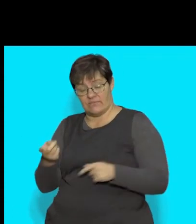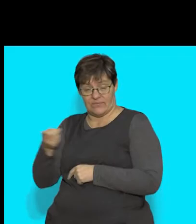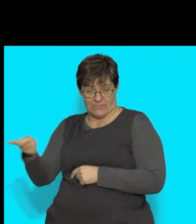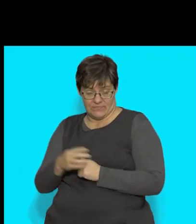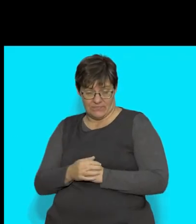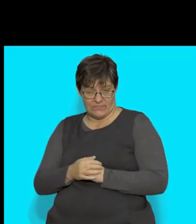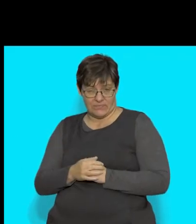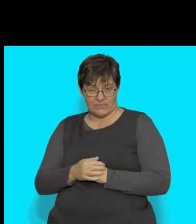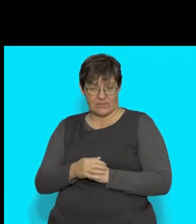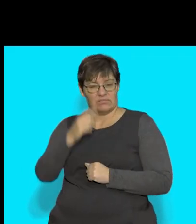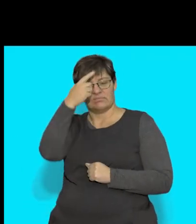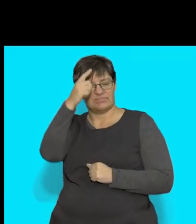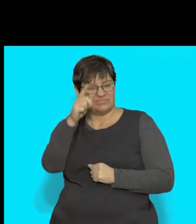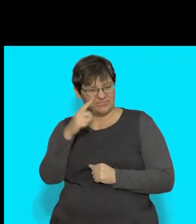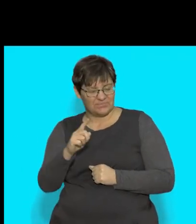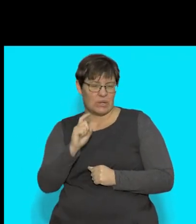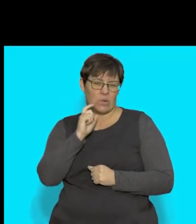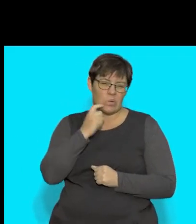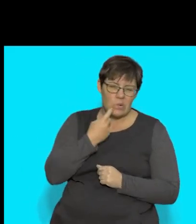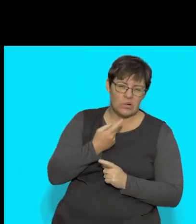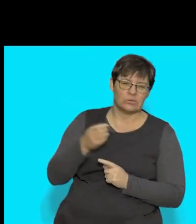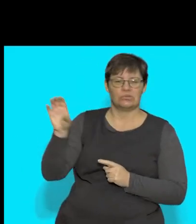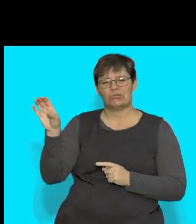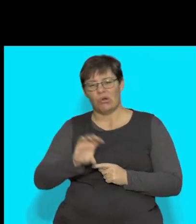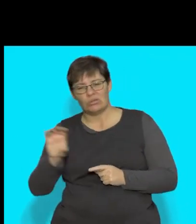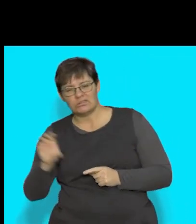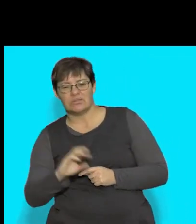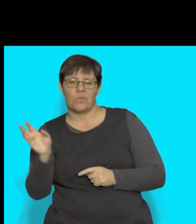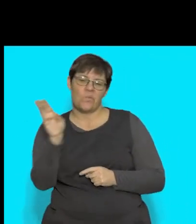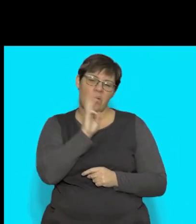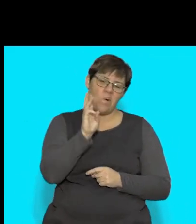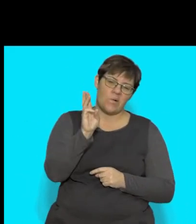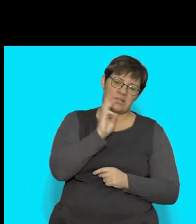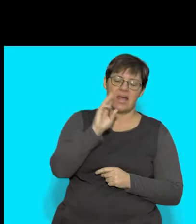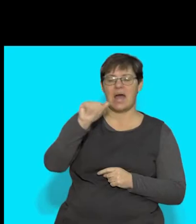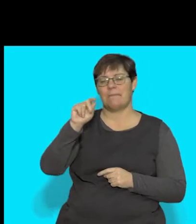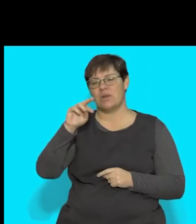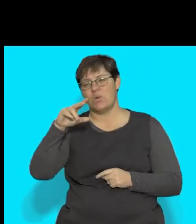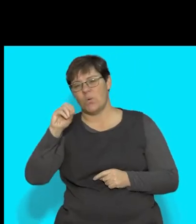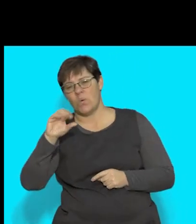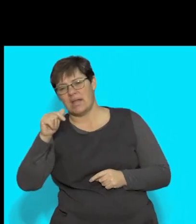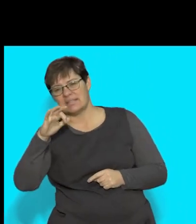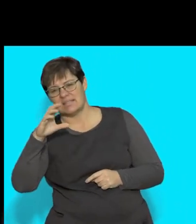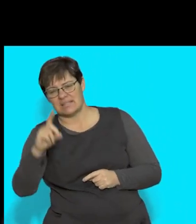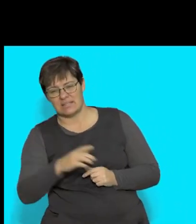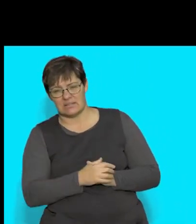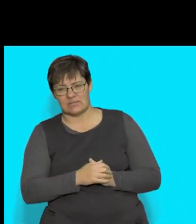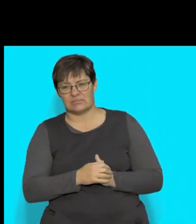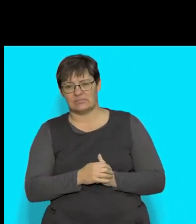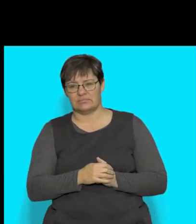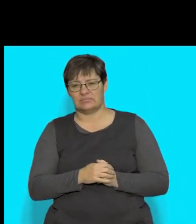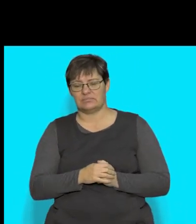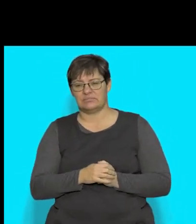Do you see all my good things? All the ones with the ticks, the glucose,